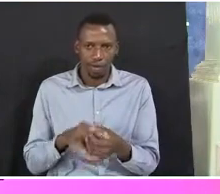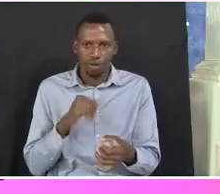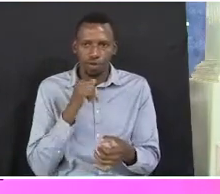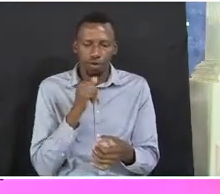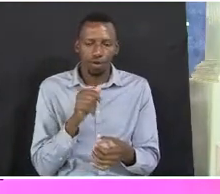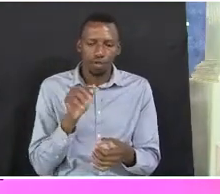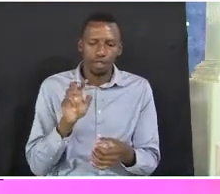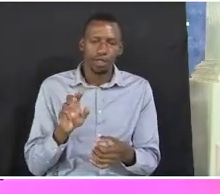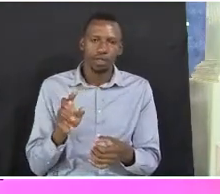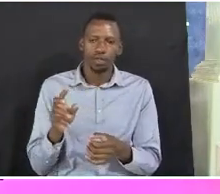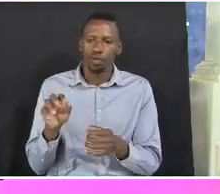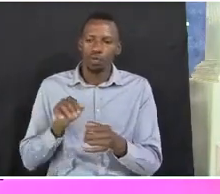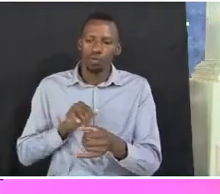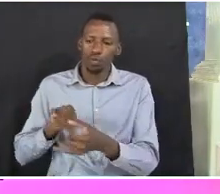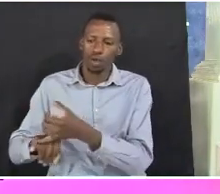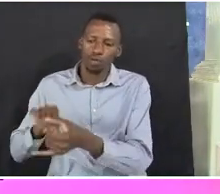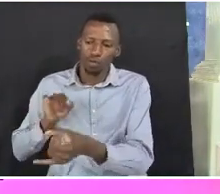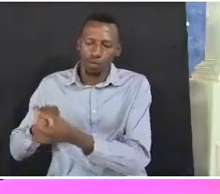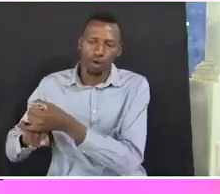wives.